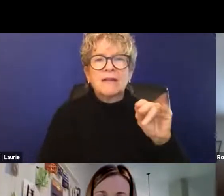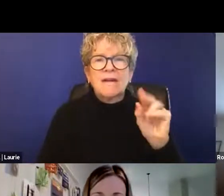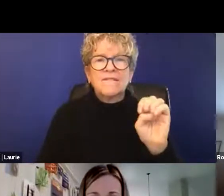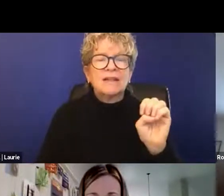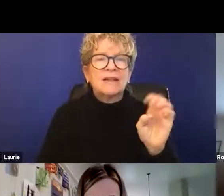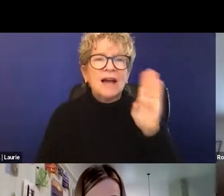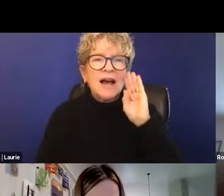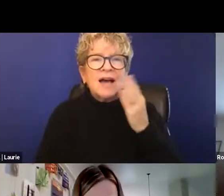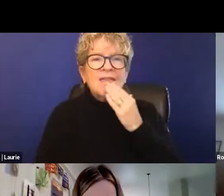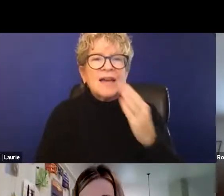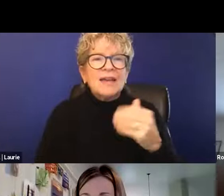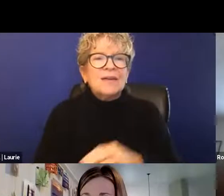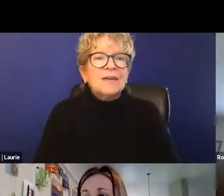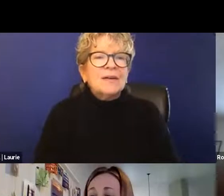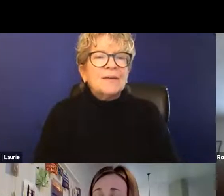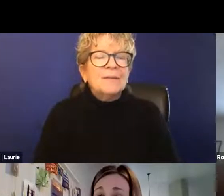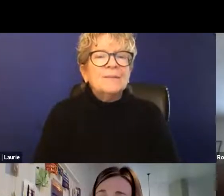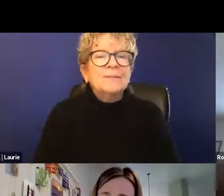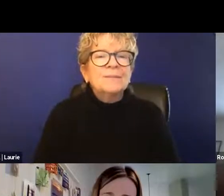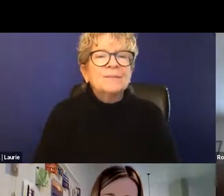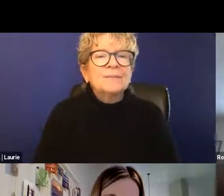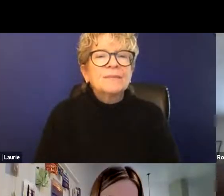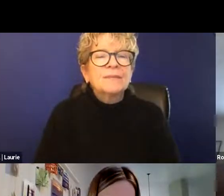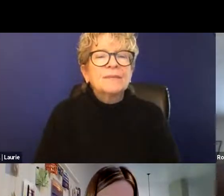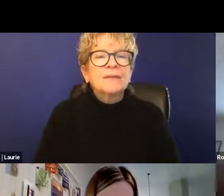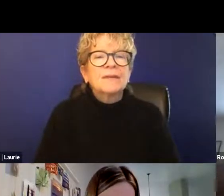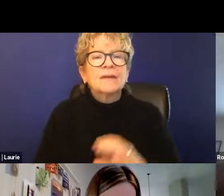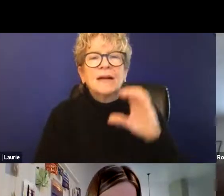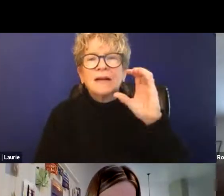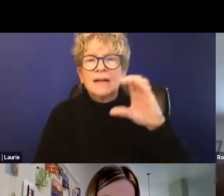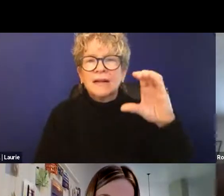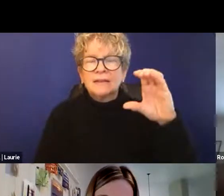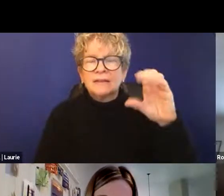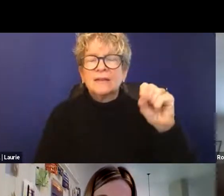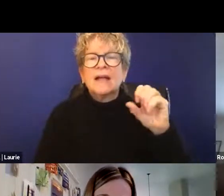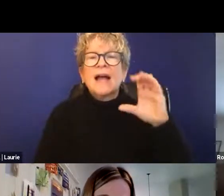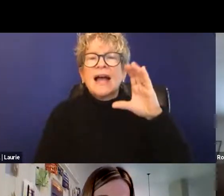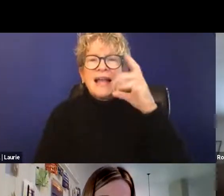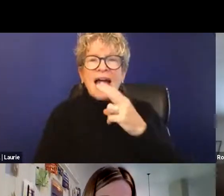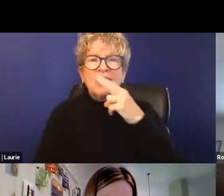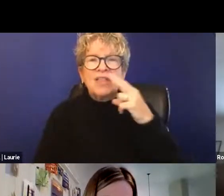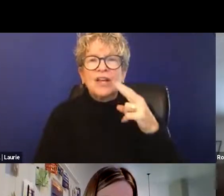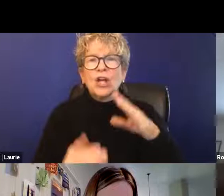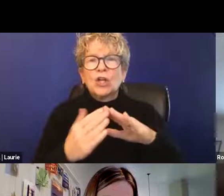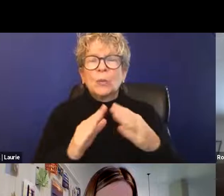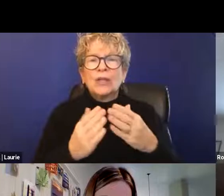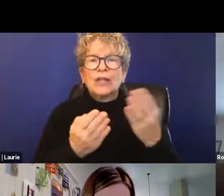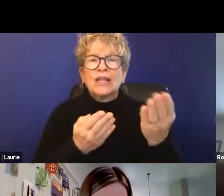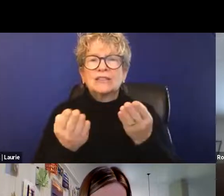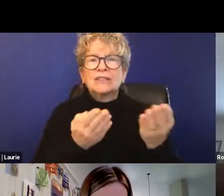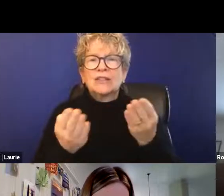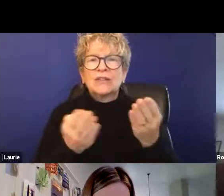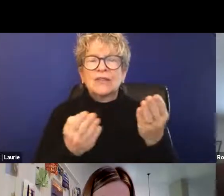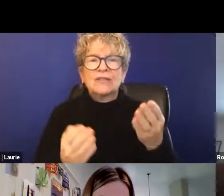Hi, thank you. I'm Stephanie, and I'm with Catholic Community Services Family Behavioral Health. We have